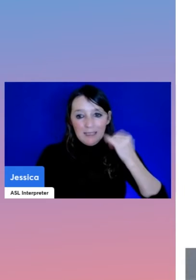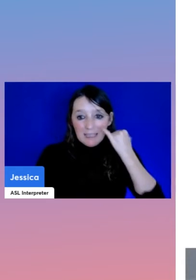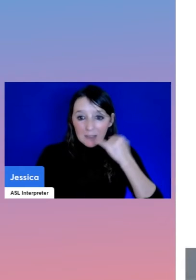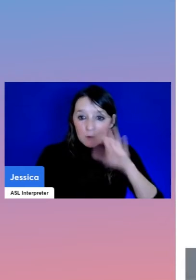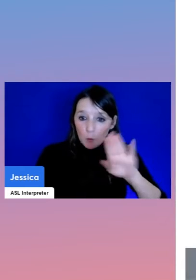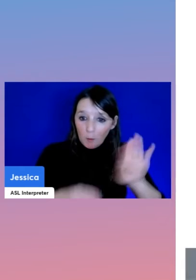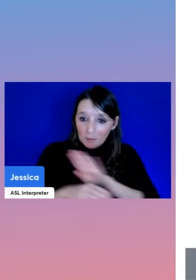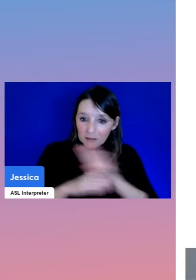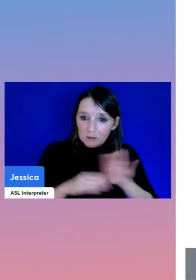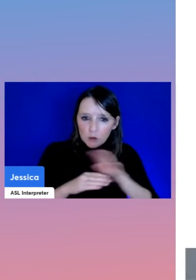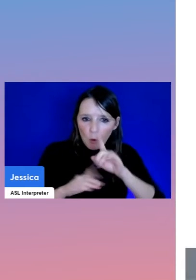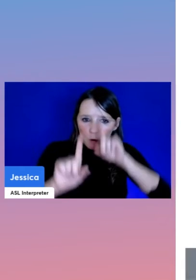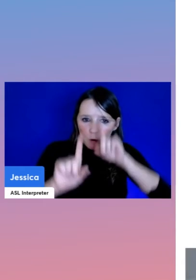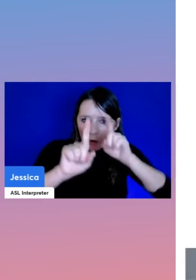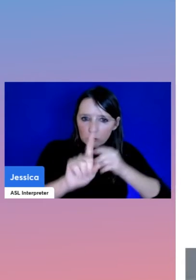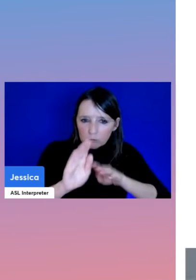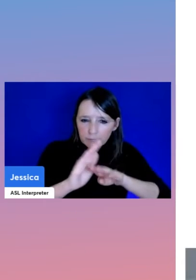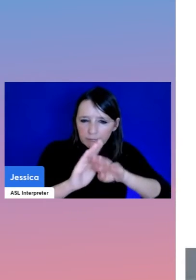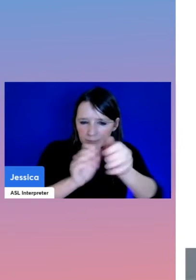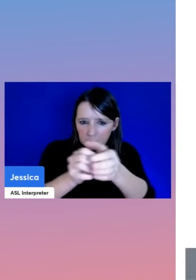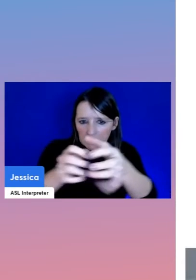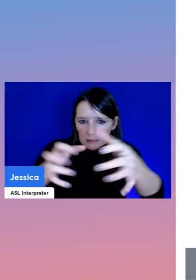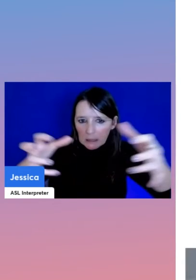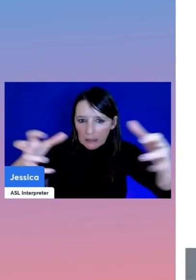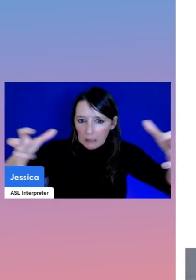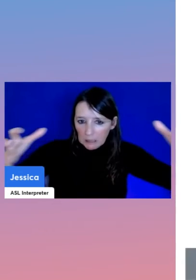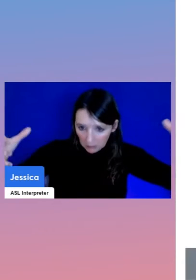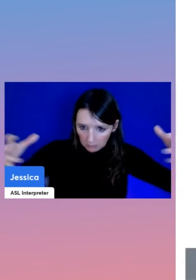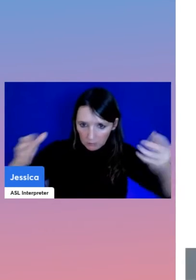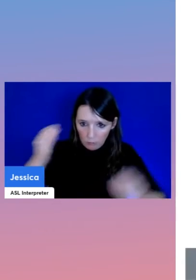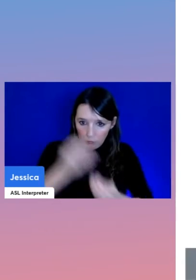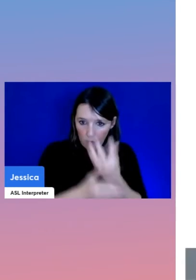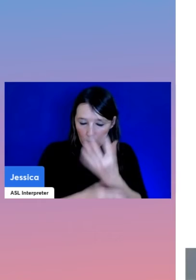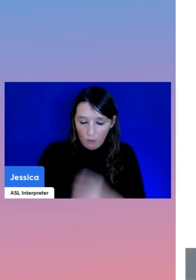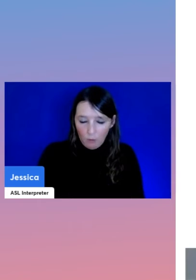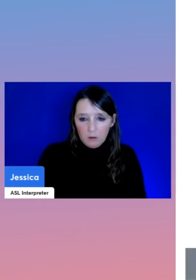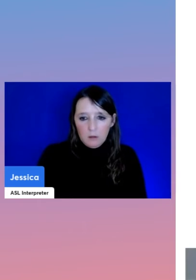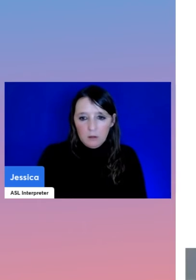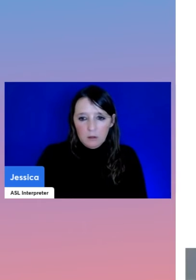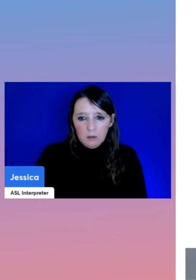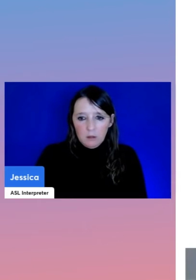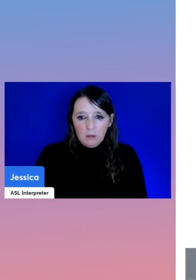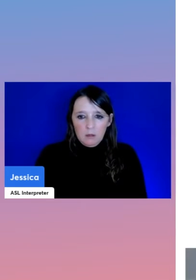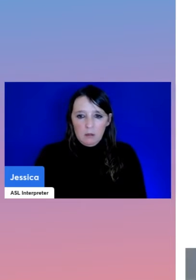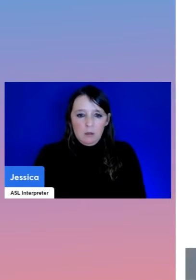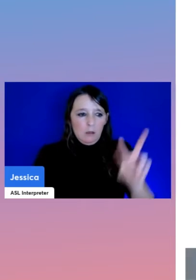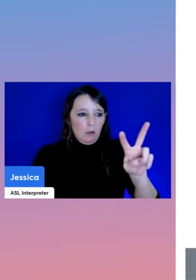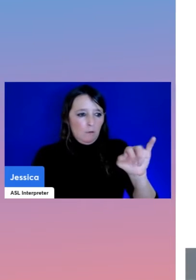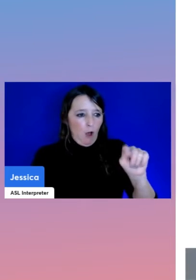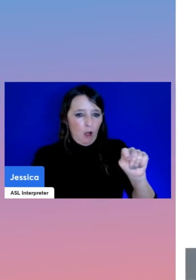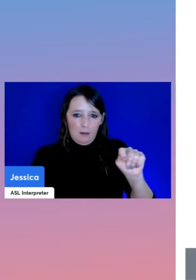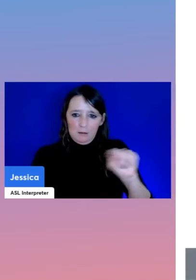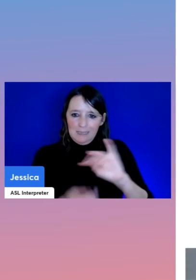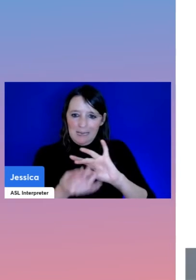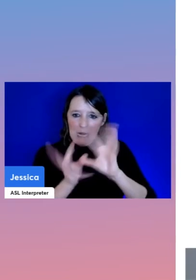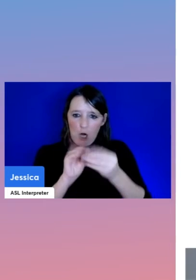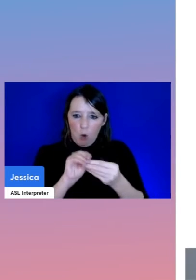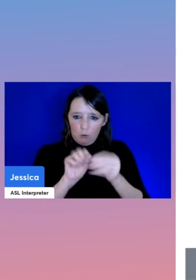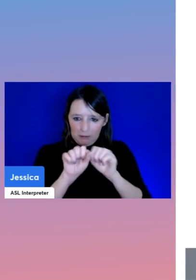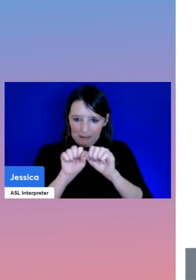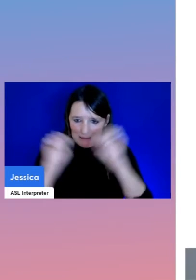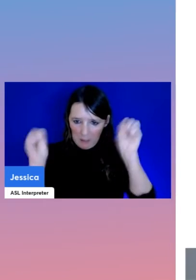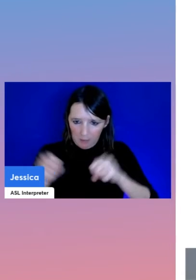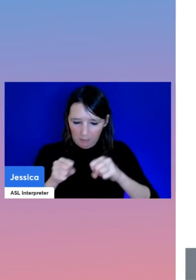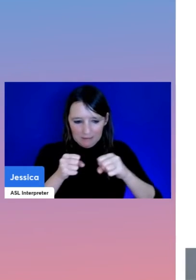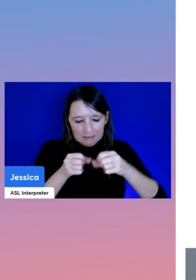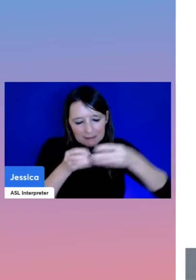enterprises. Well, a seamless integration in the Vault ecosystem. Organizations which